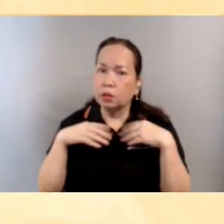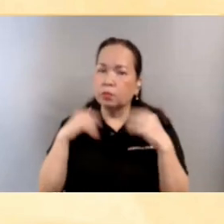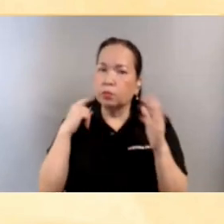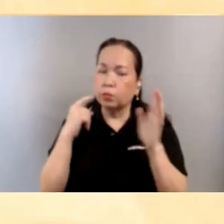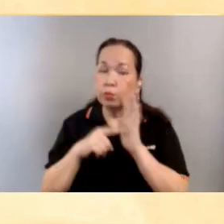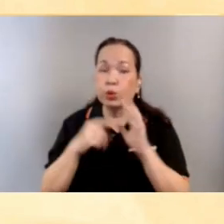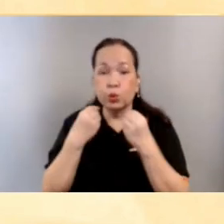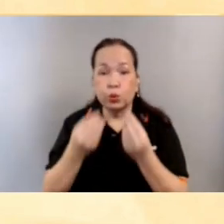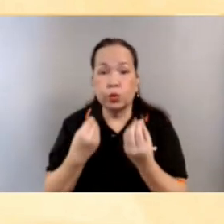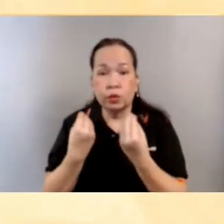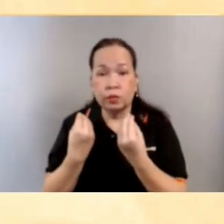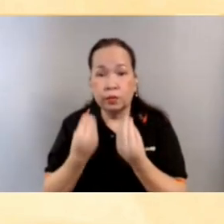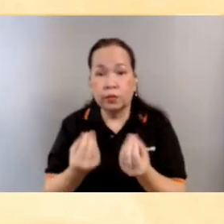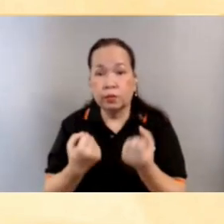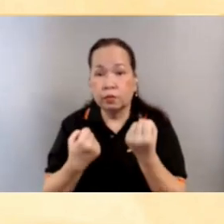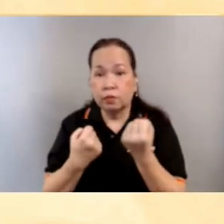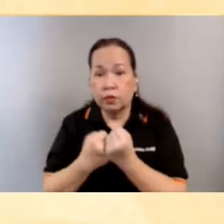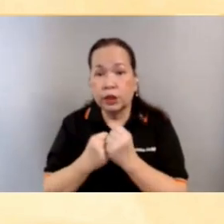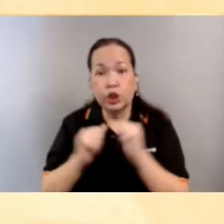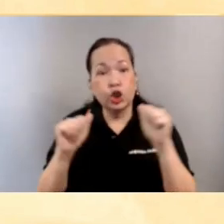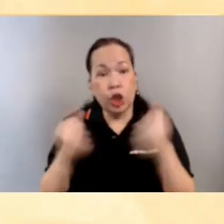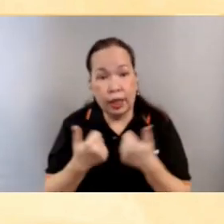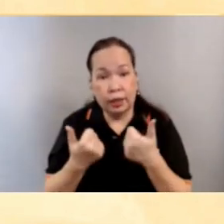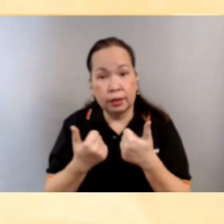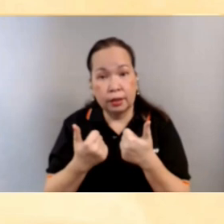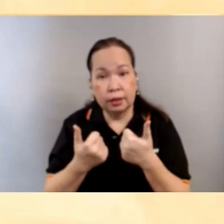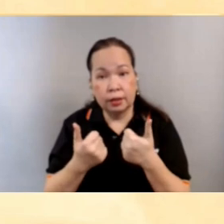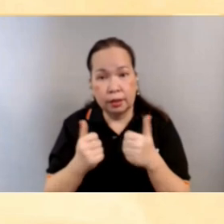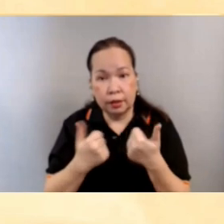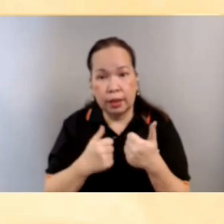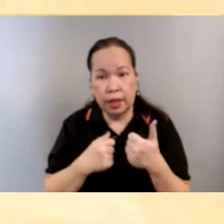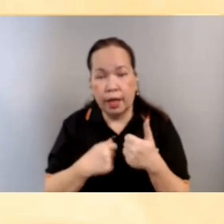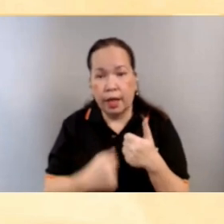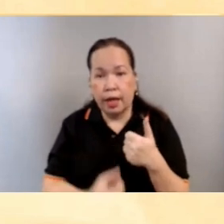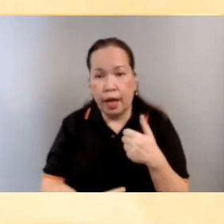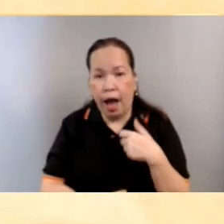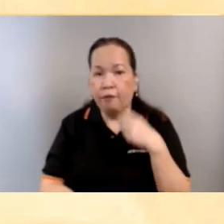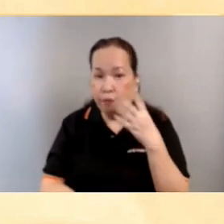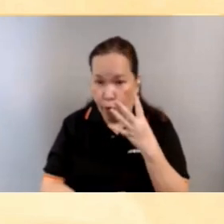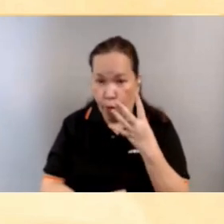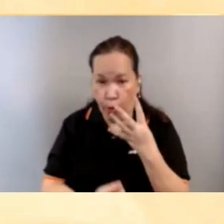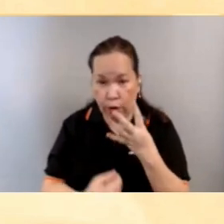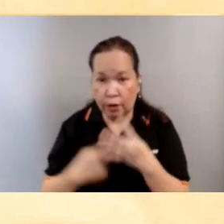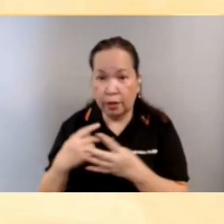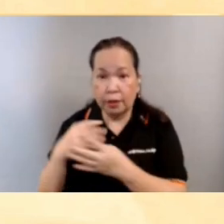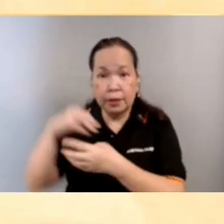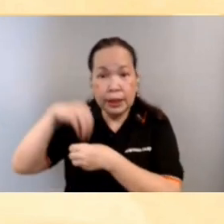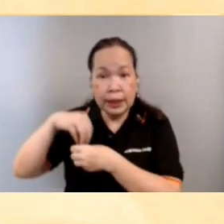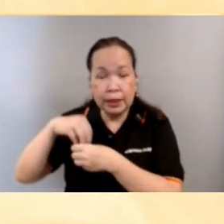therapy or dialectical behavior therapy has 4 elements. The